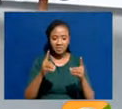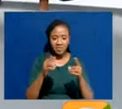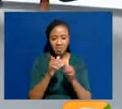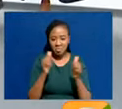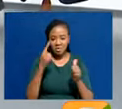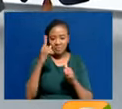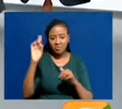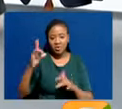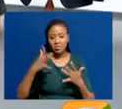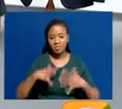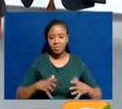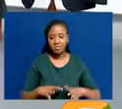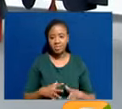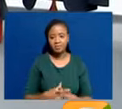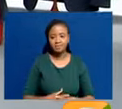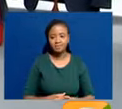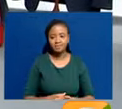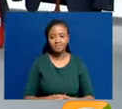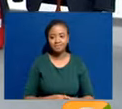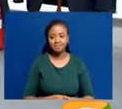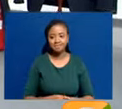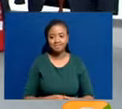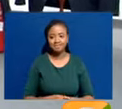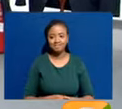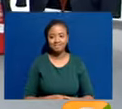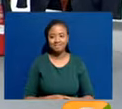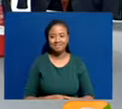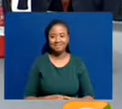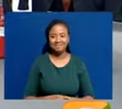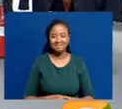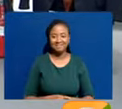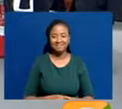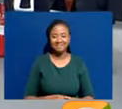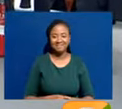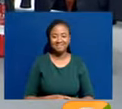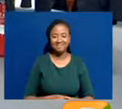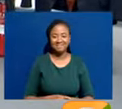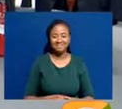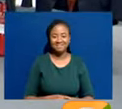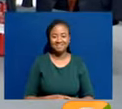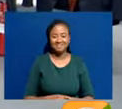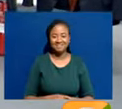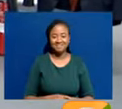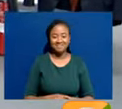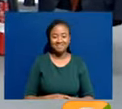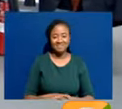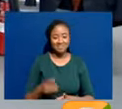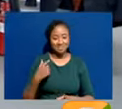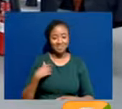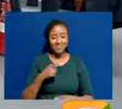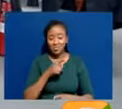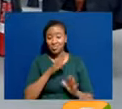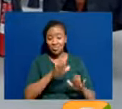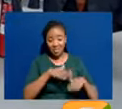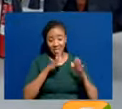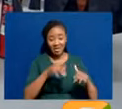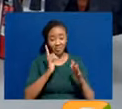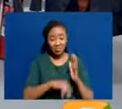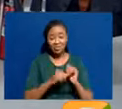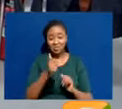Nairobians. Thank you. Thank you, Julius. Governor, I once told you this, and I'll tell you again. Be careful what you wish